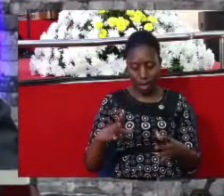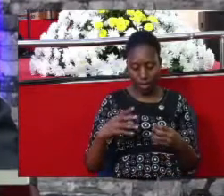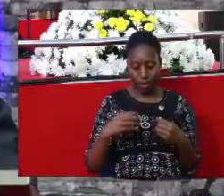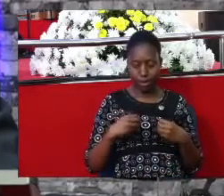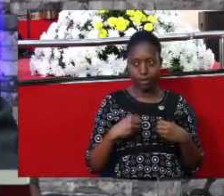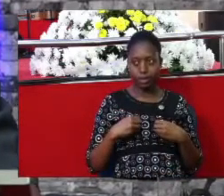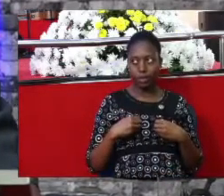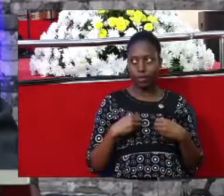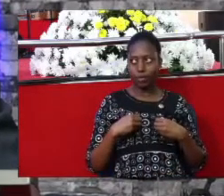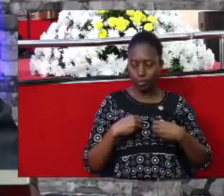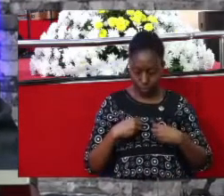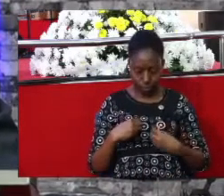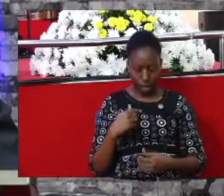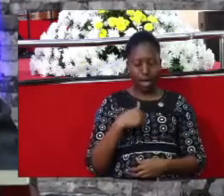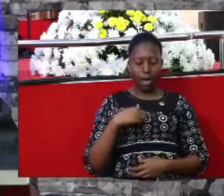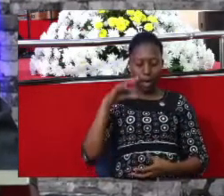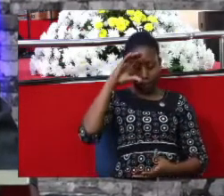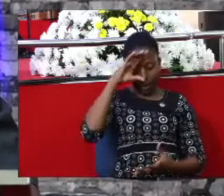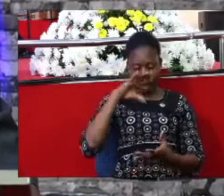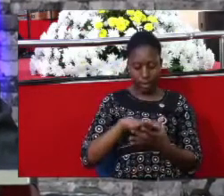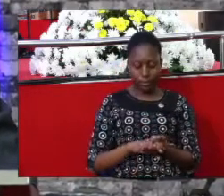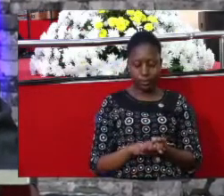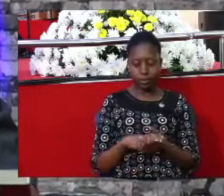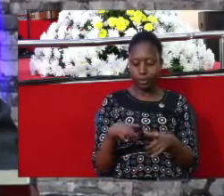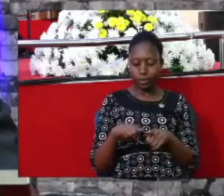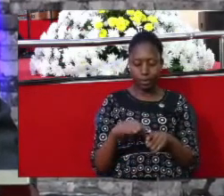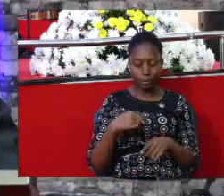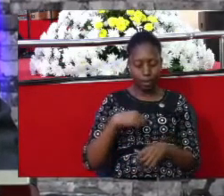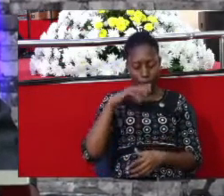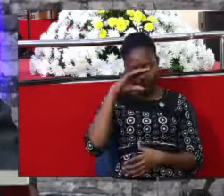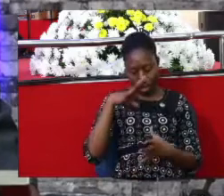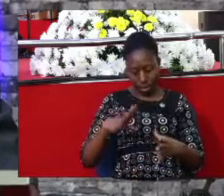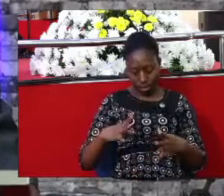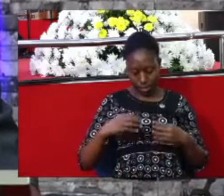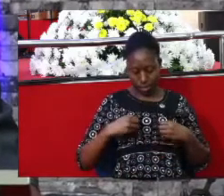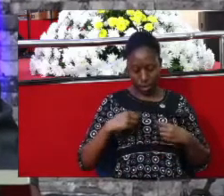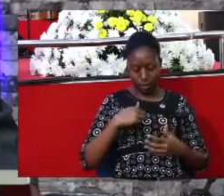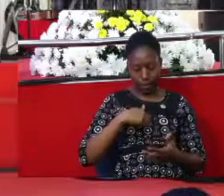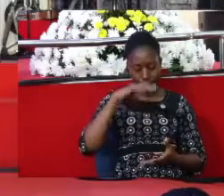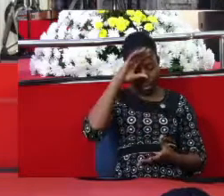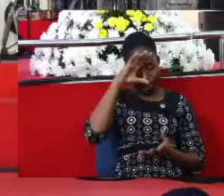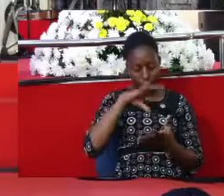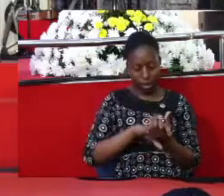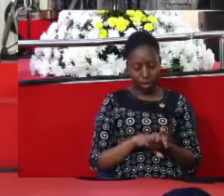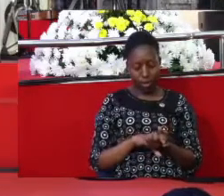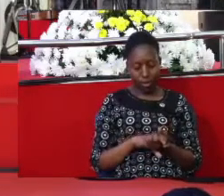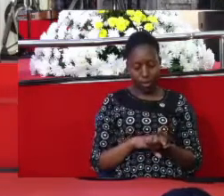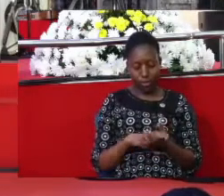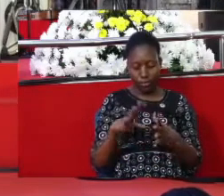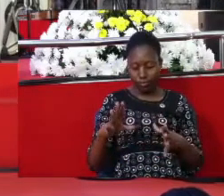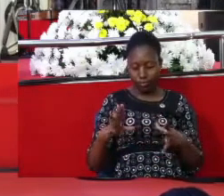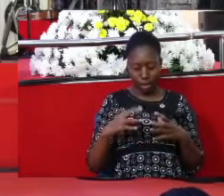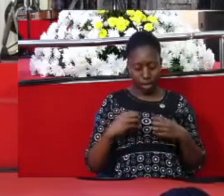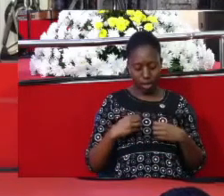receive. I believe and I receive. I believe and I receive